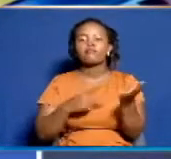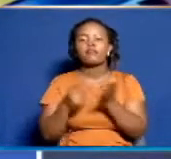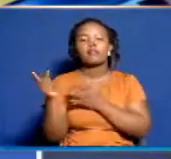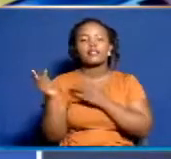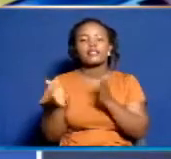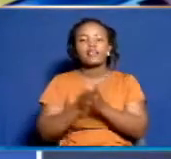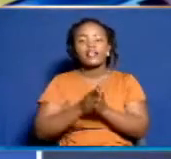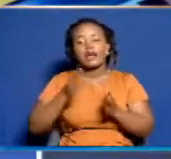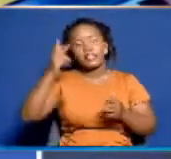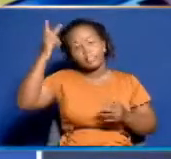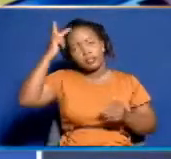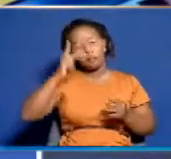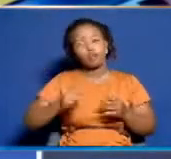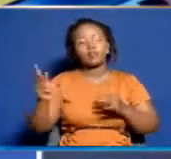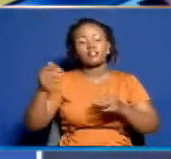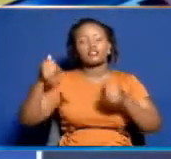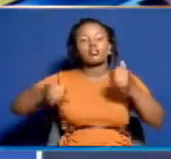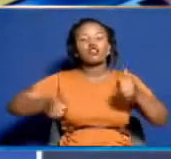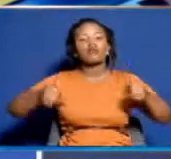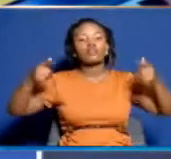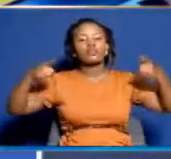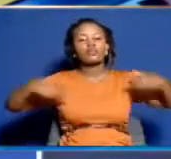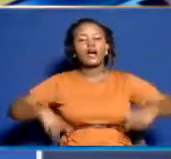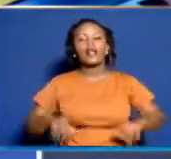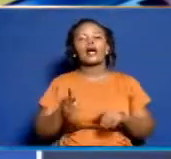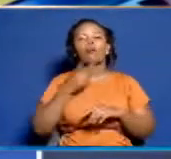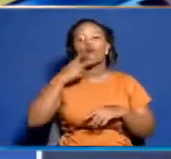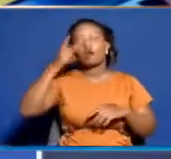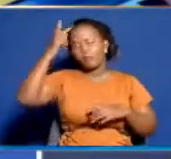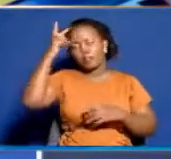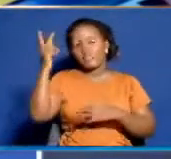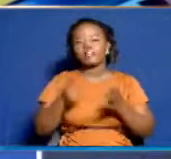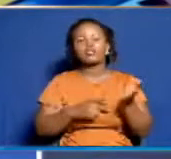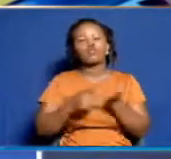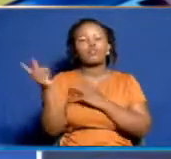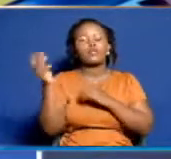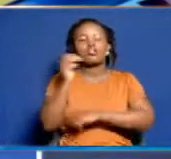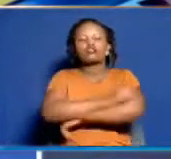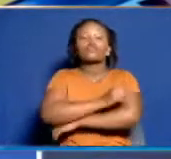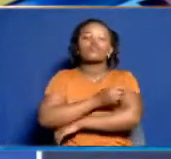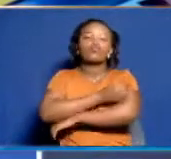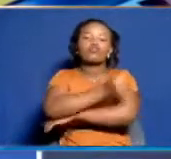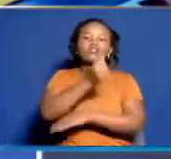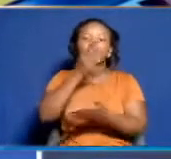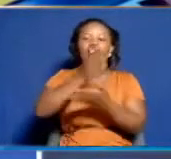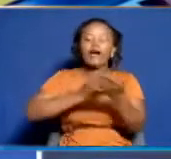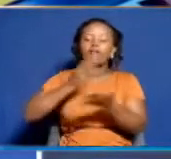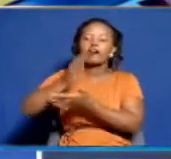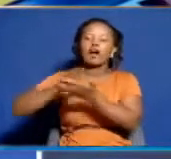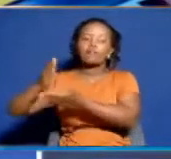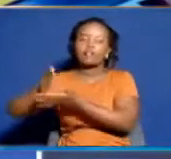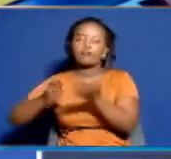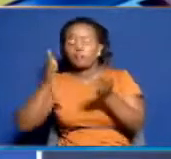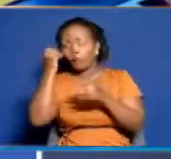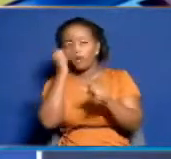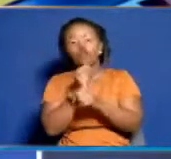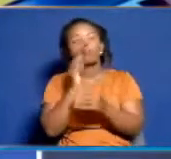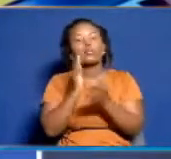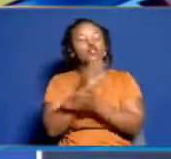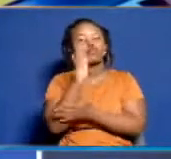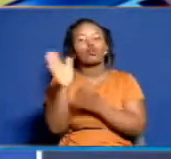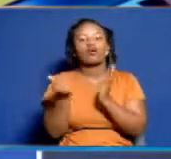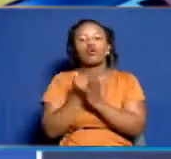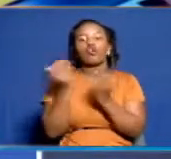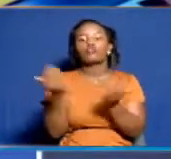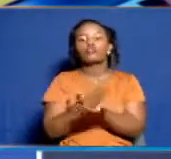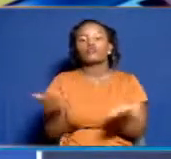of Education, which will allow parents to pay school fees in manageable installments in order for all children to remain